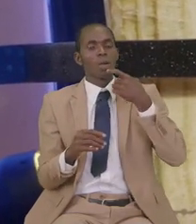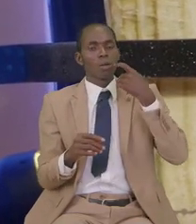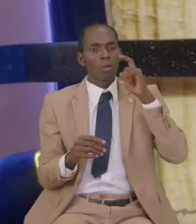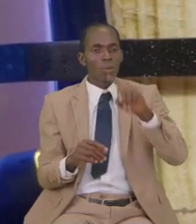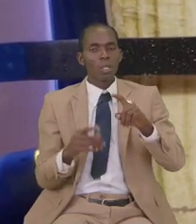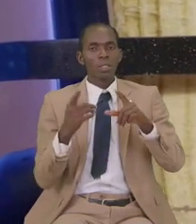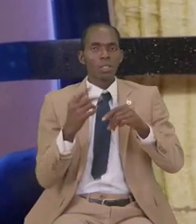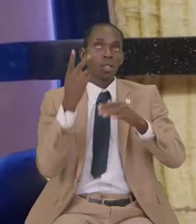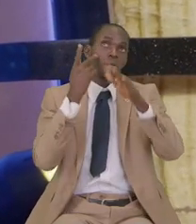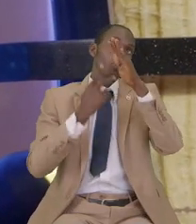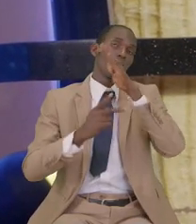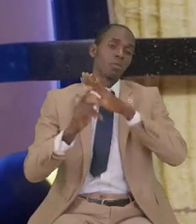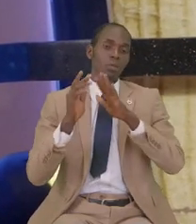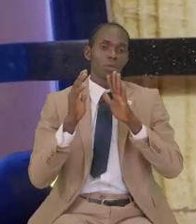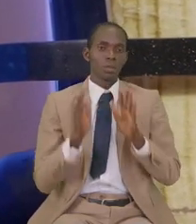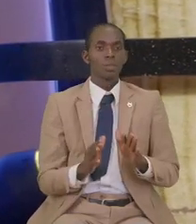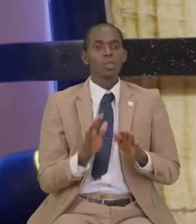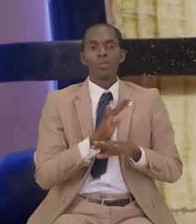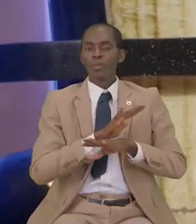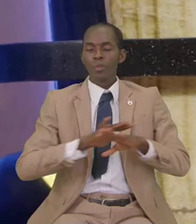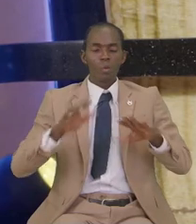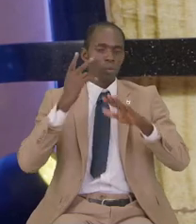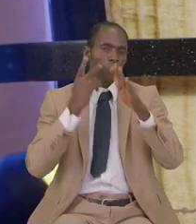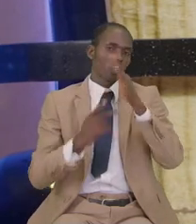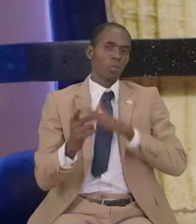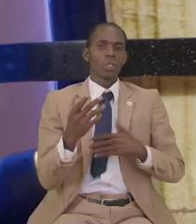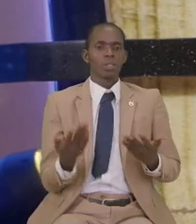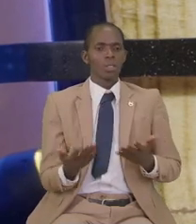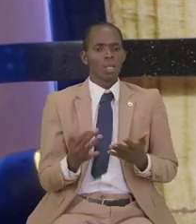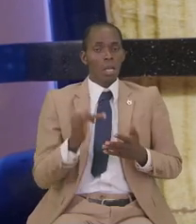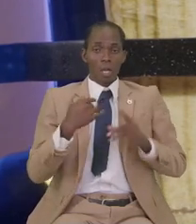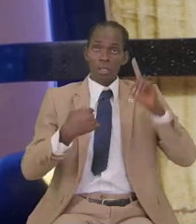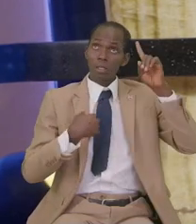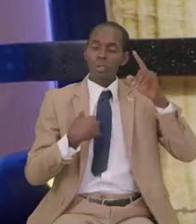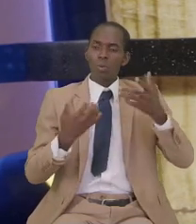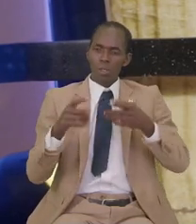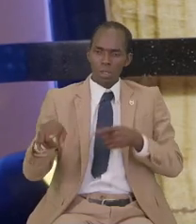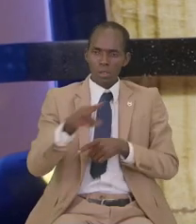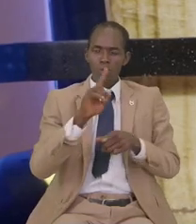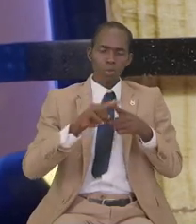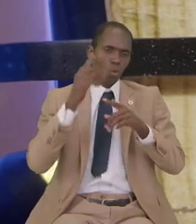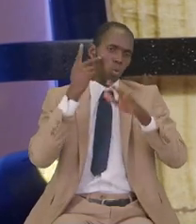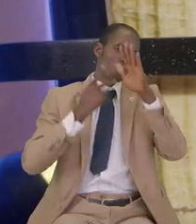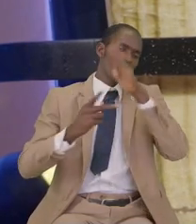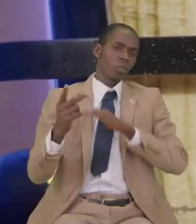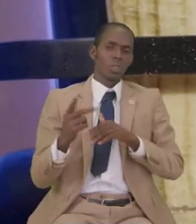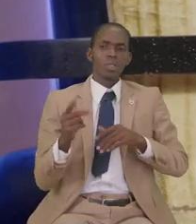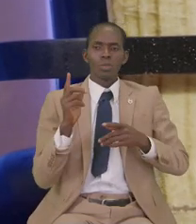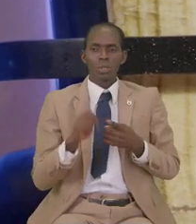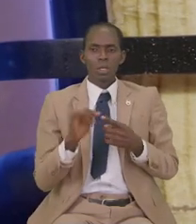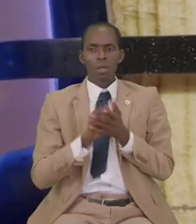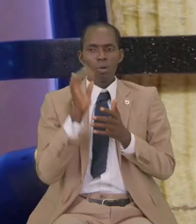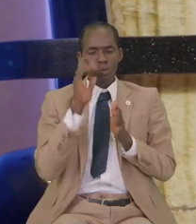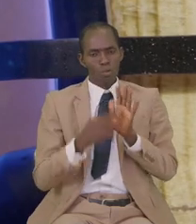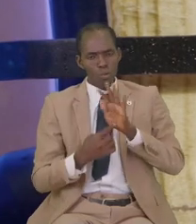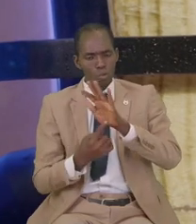saying, prophesy not. And I wanted them to prophesy. I wanted them to be my channel that will reveal my